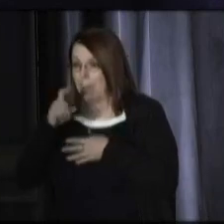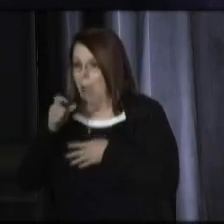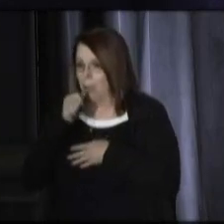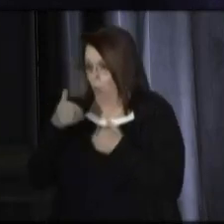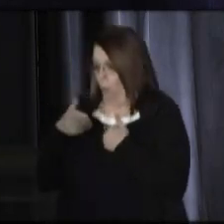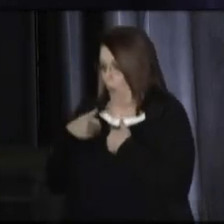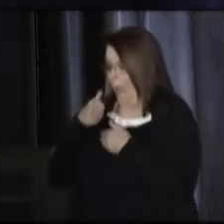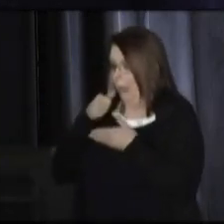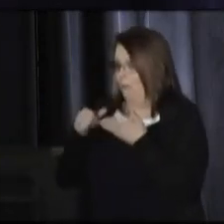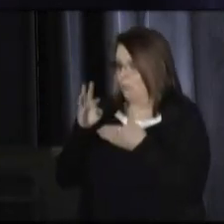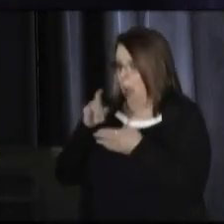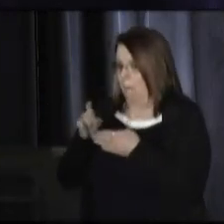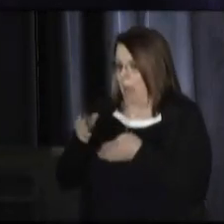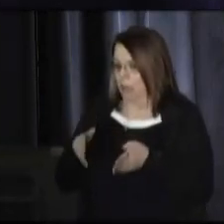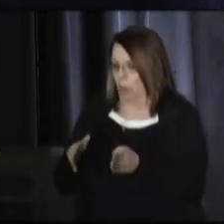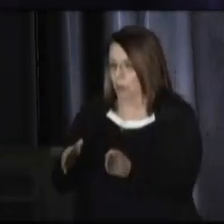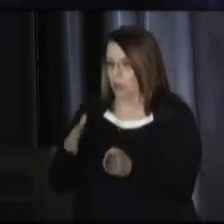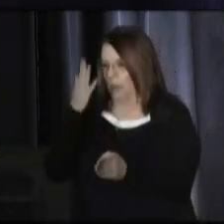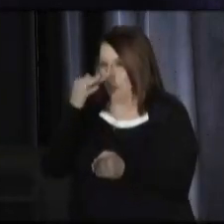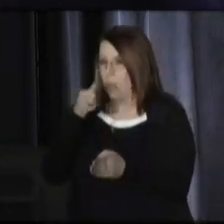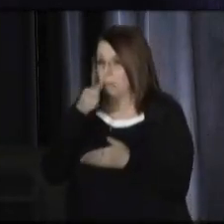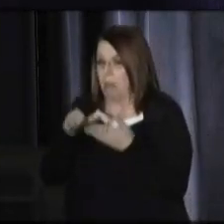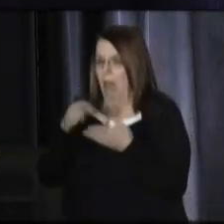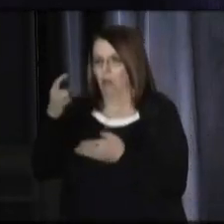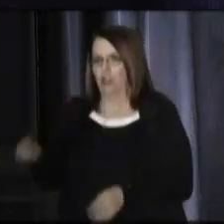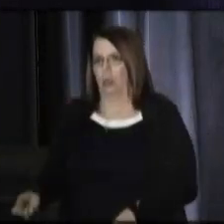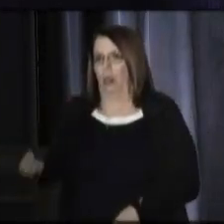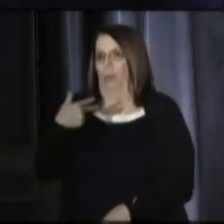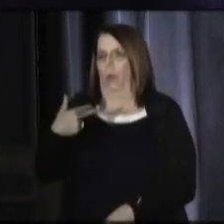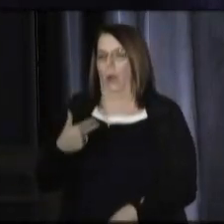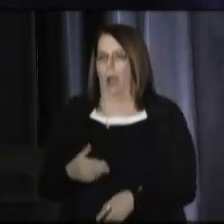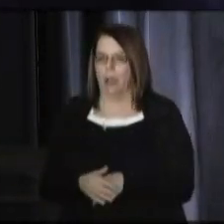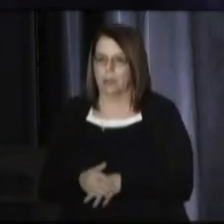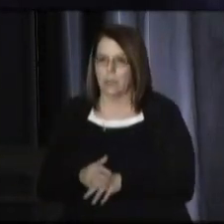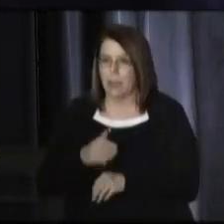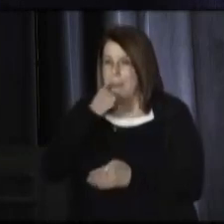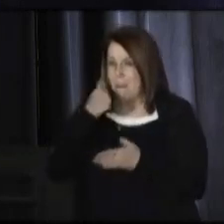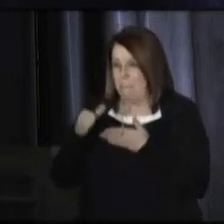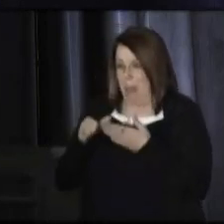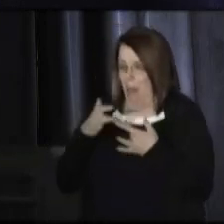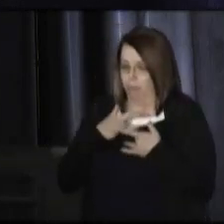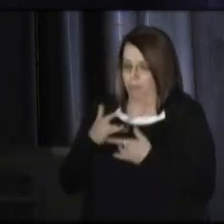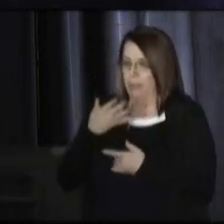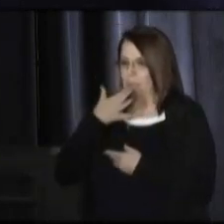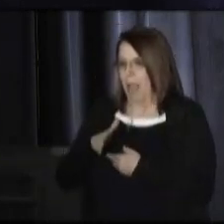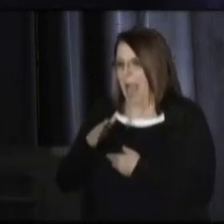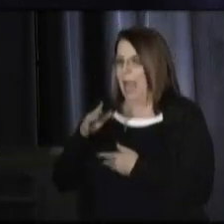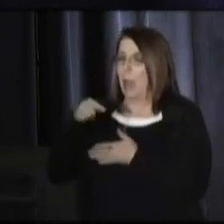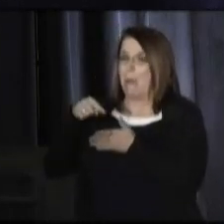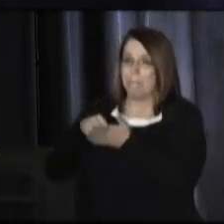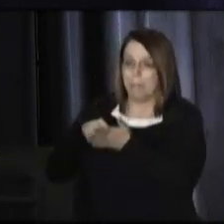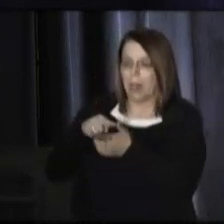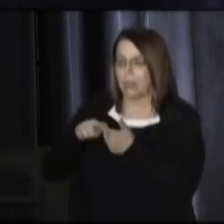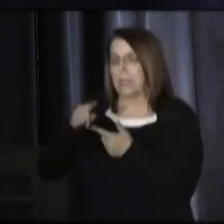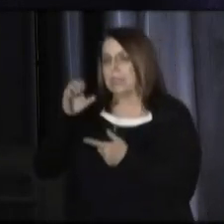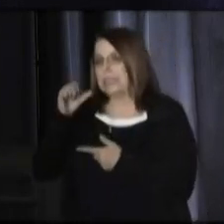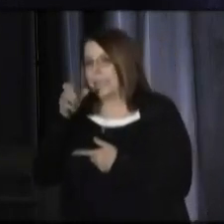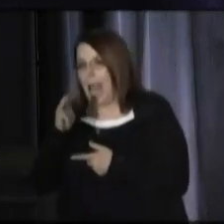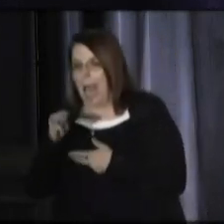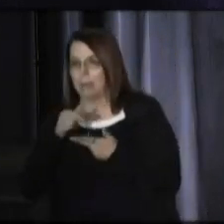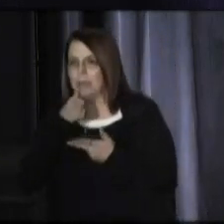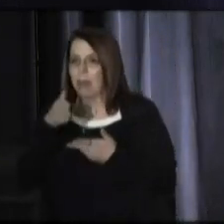they were Japanese and must not be spoken to or about. Their very presence, he said, was an omen. An omen of what? I